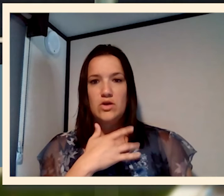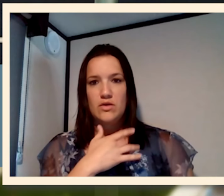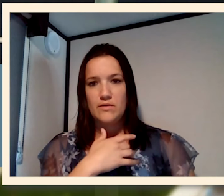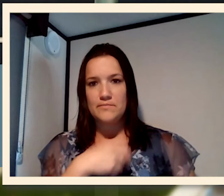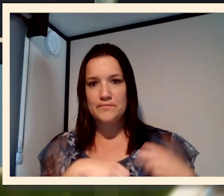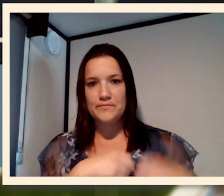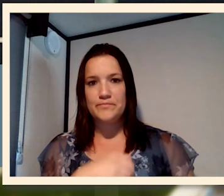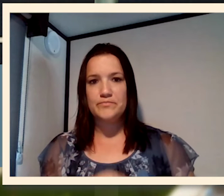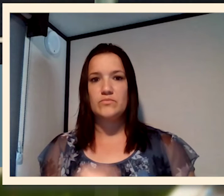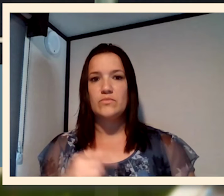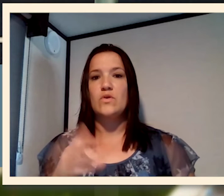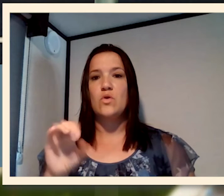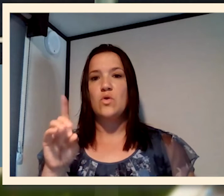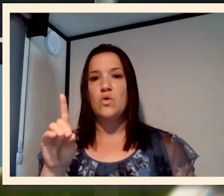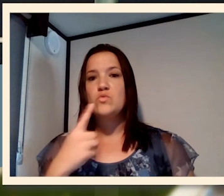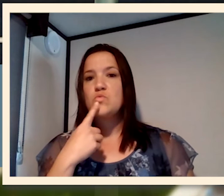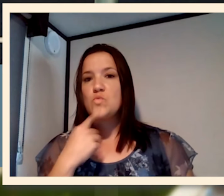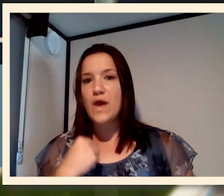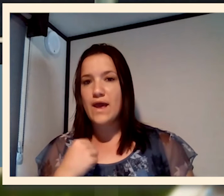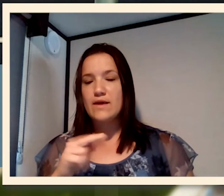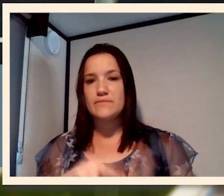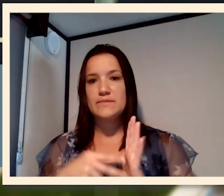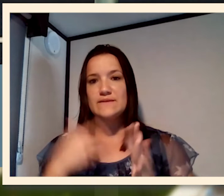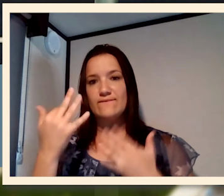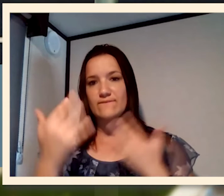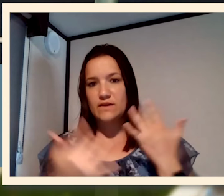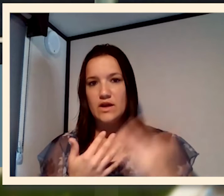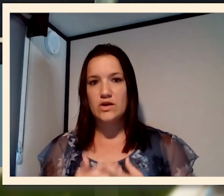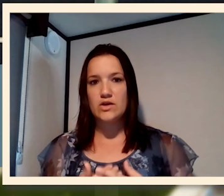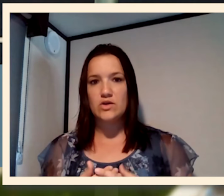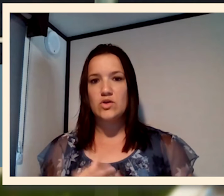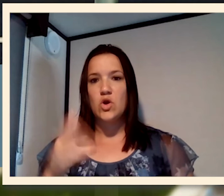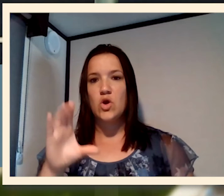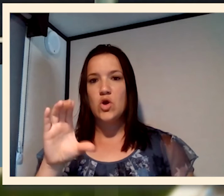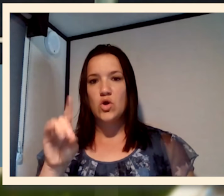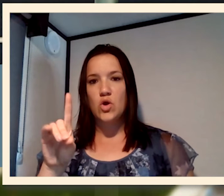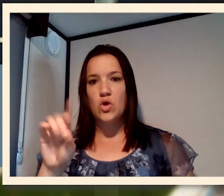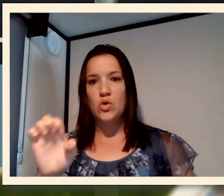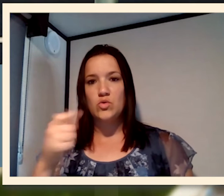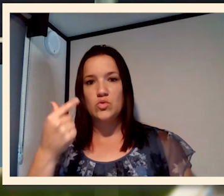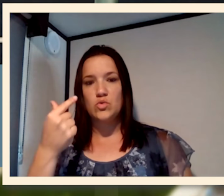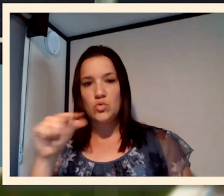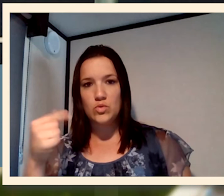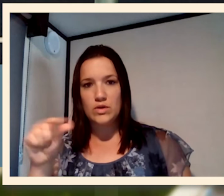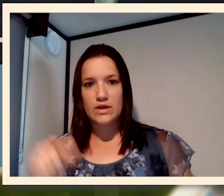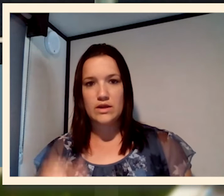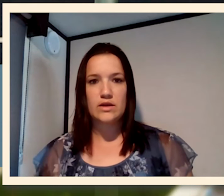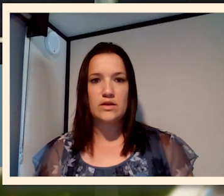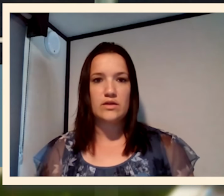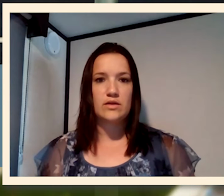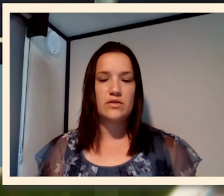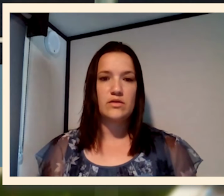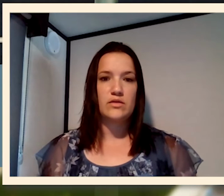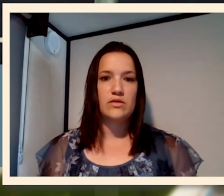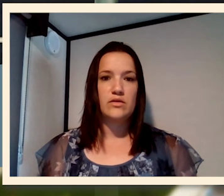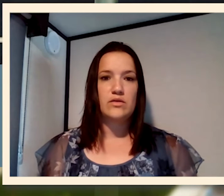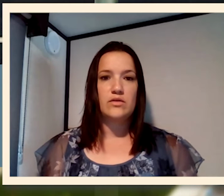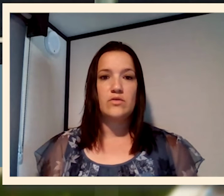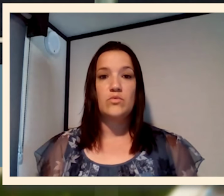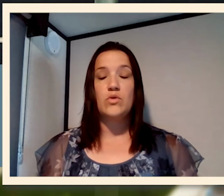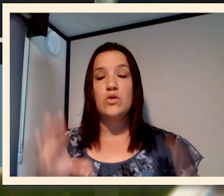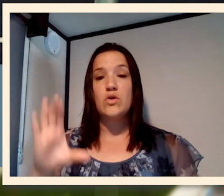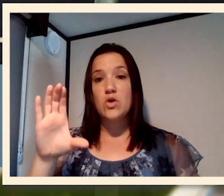there's a patient that's going into cardiac arrest, or code red, there might be a fire. Code green, we have